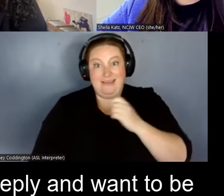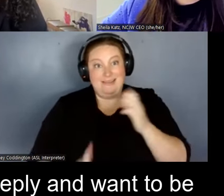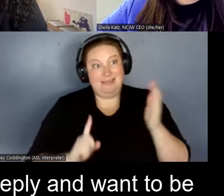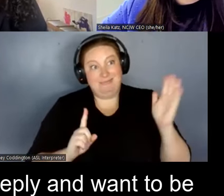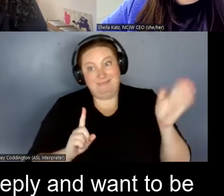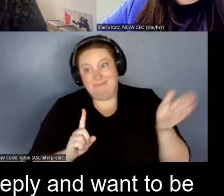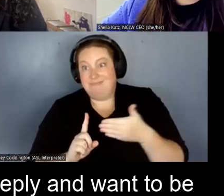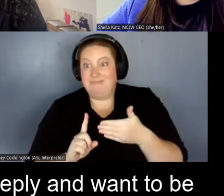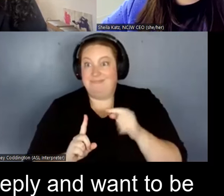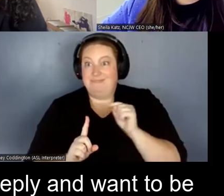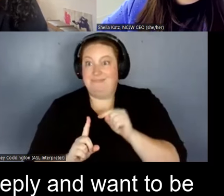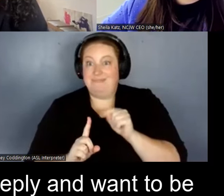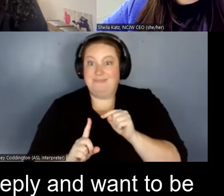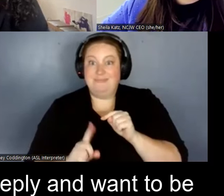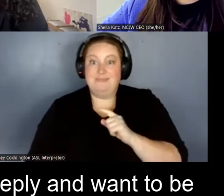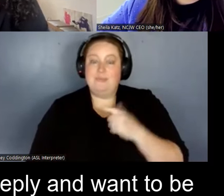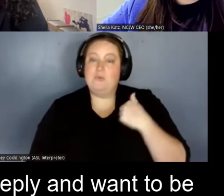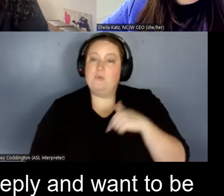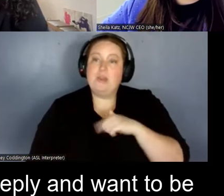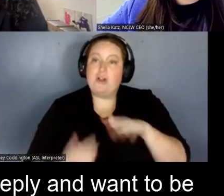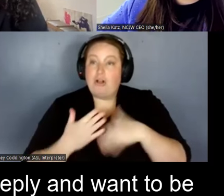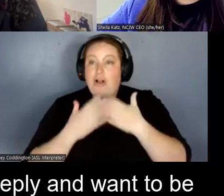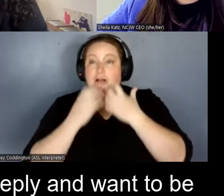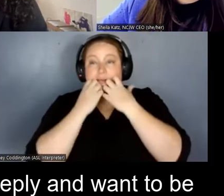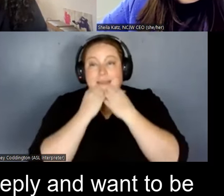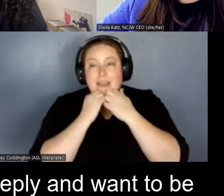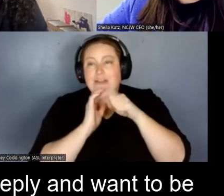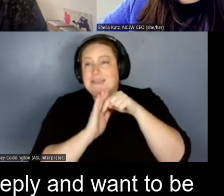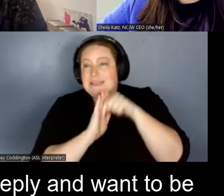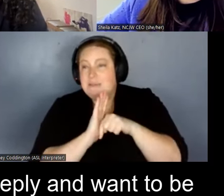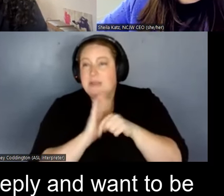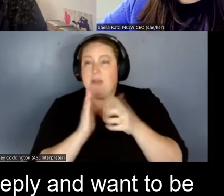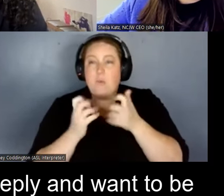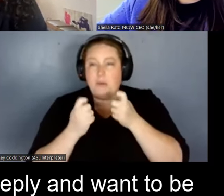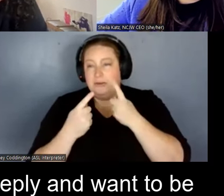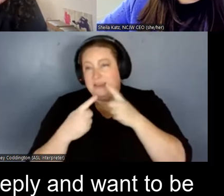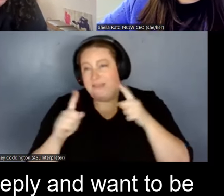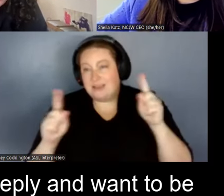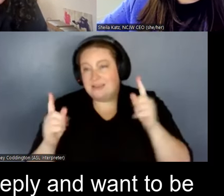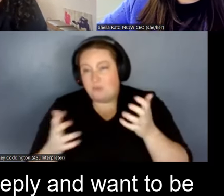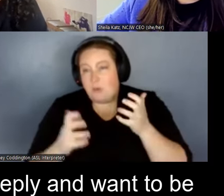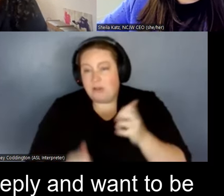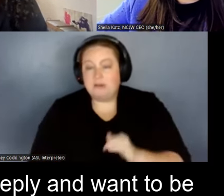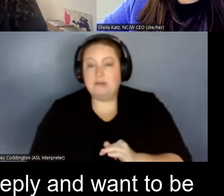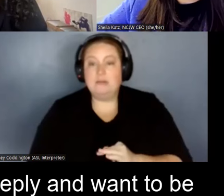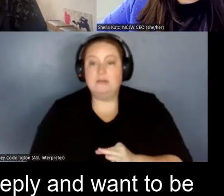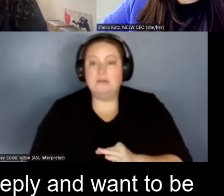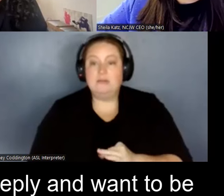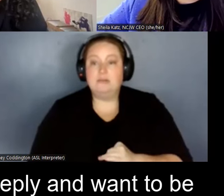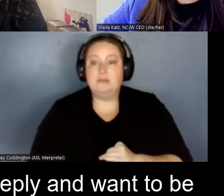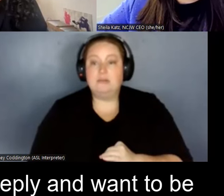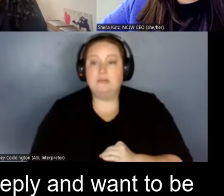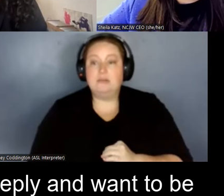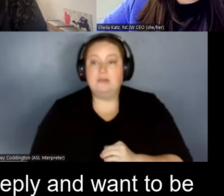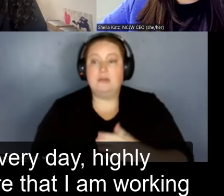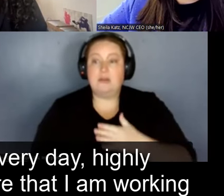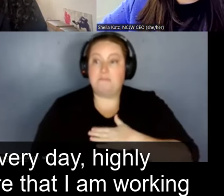we all care deeply and want to be effective. So I my hope is really